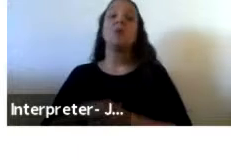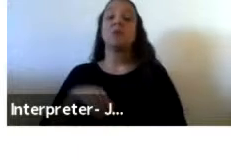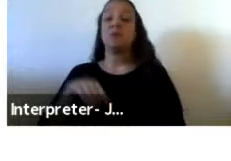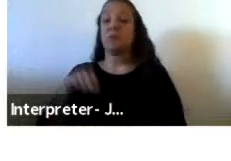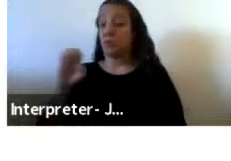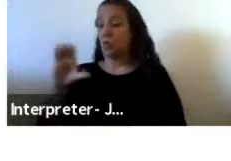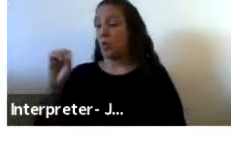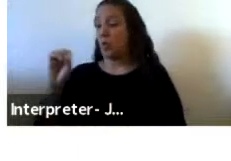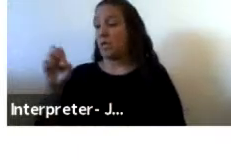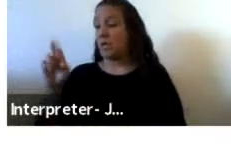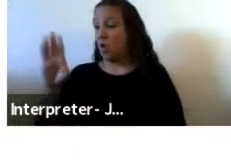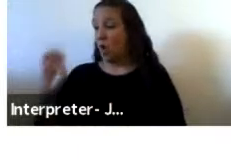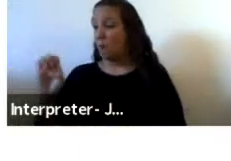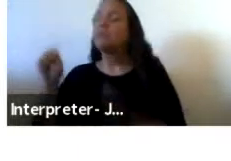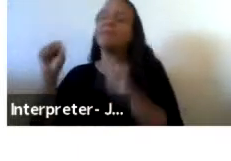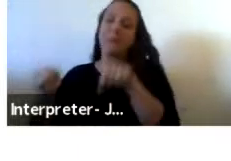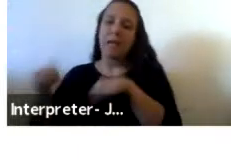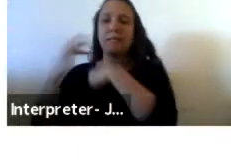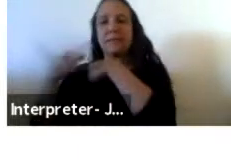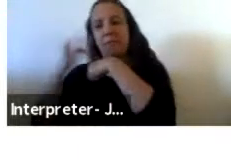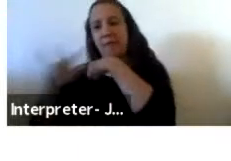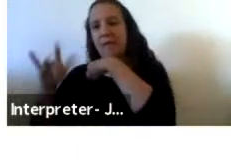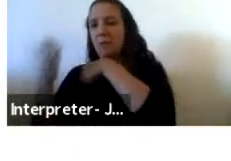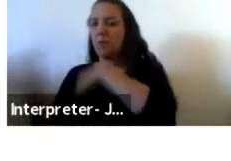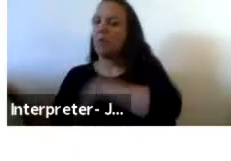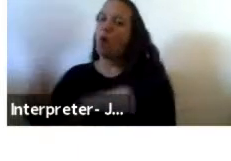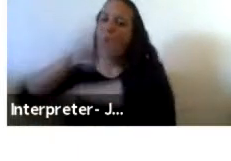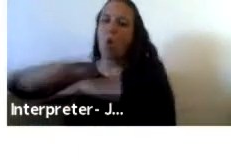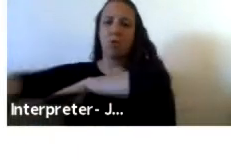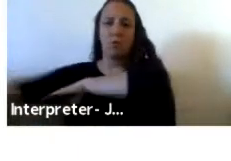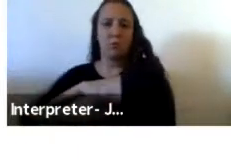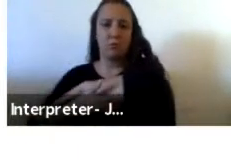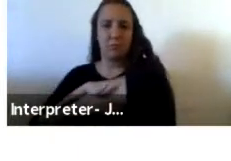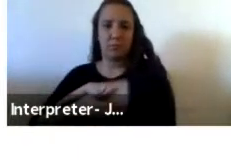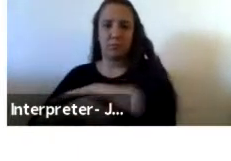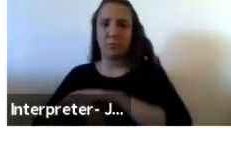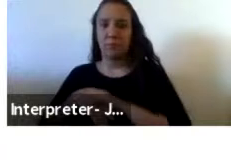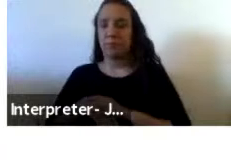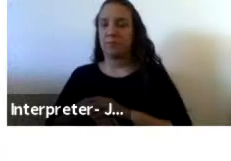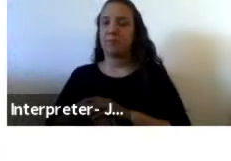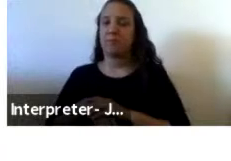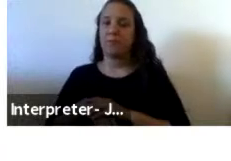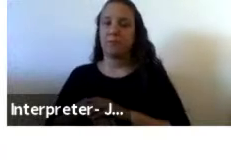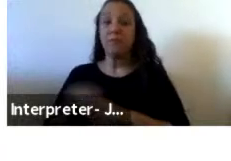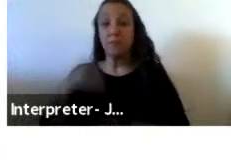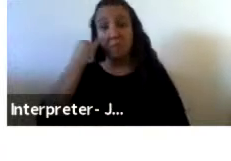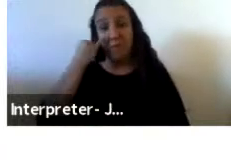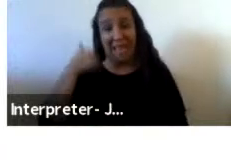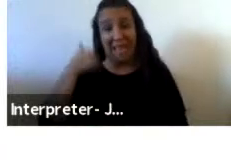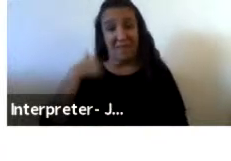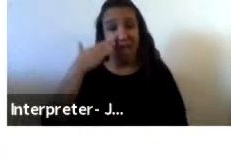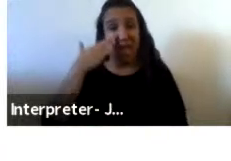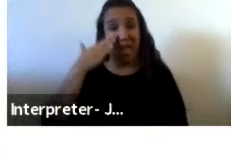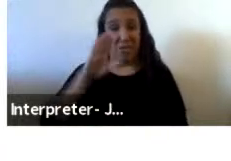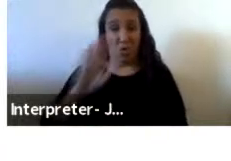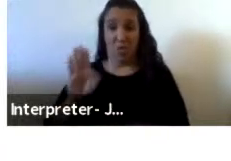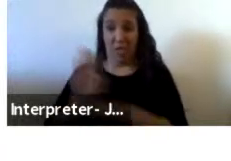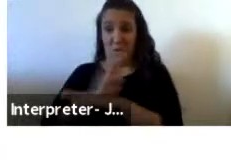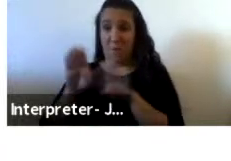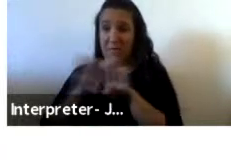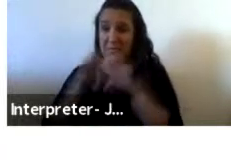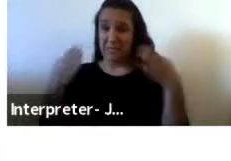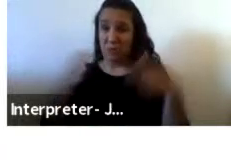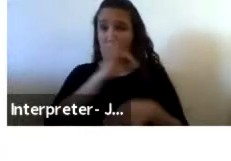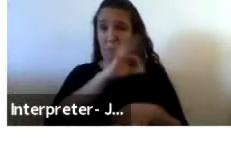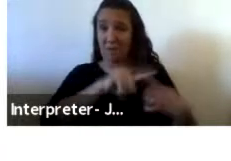open 24 hours, 7 days a week. But I will be very candid with you. If I know that your business is open from 9 to 5